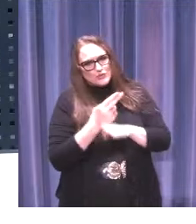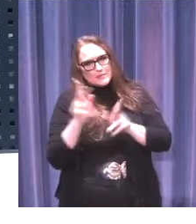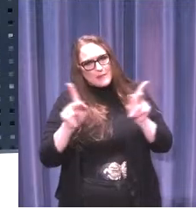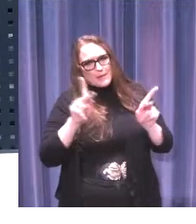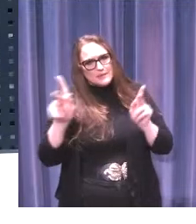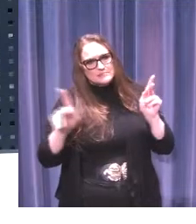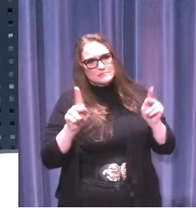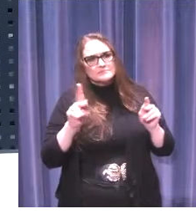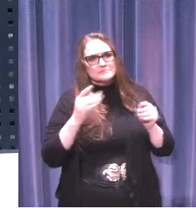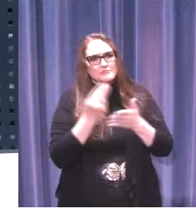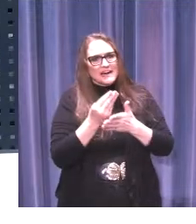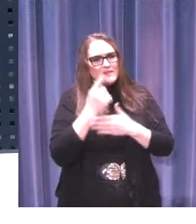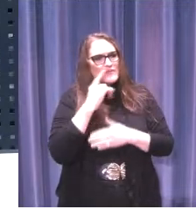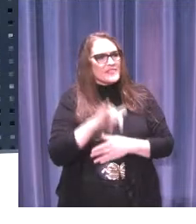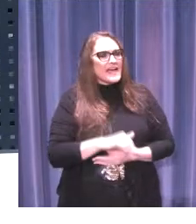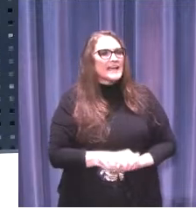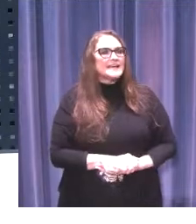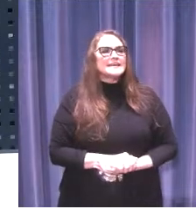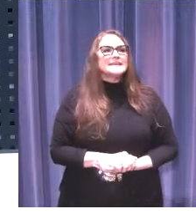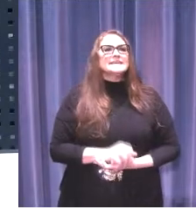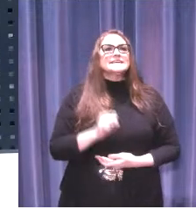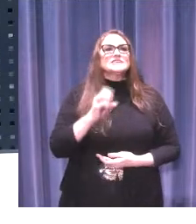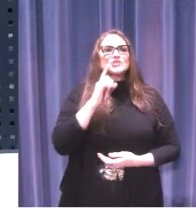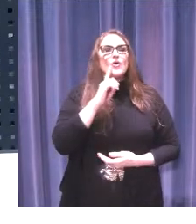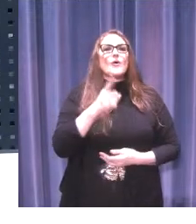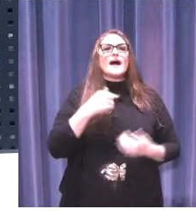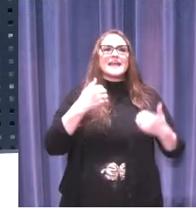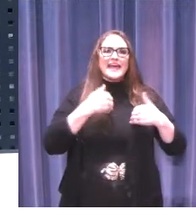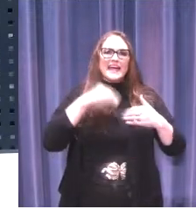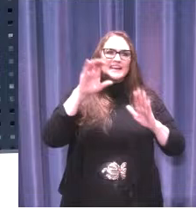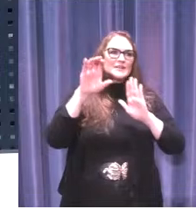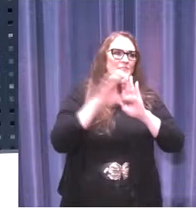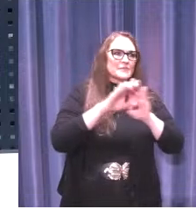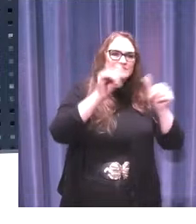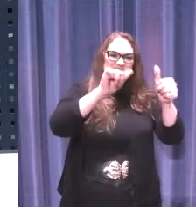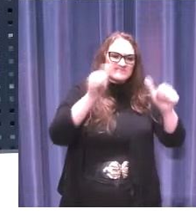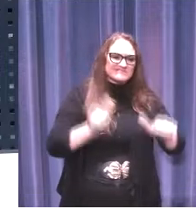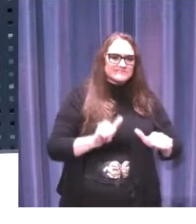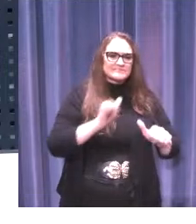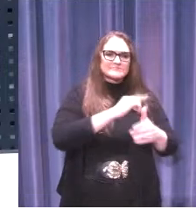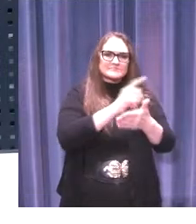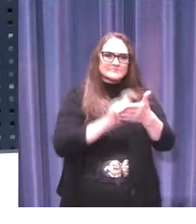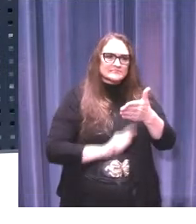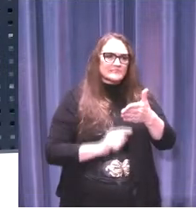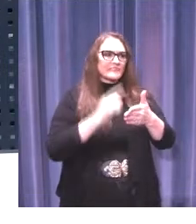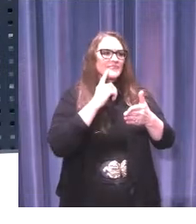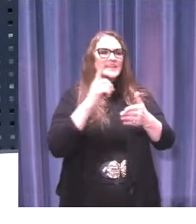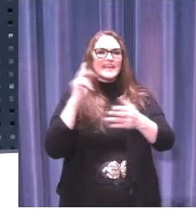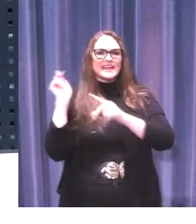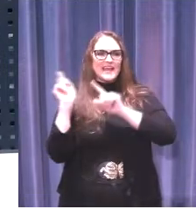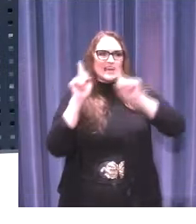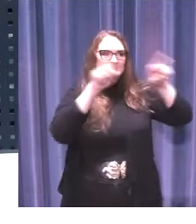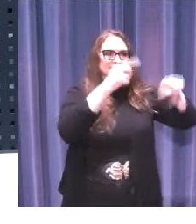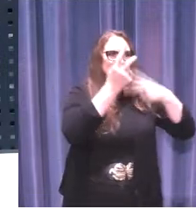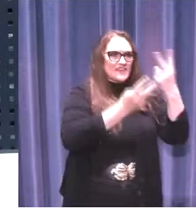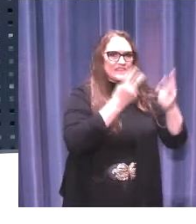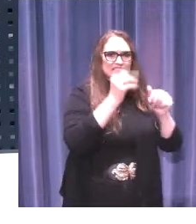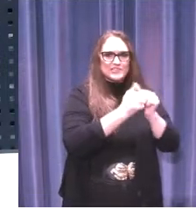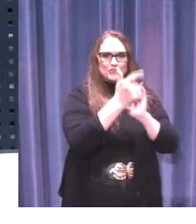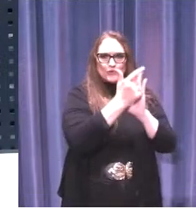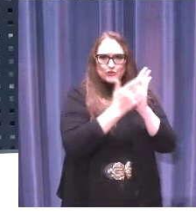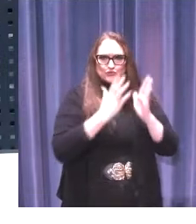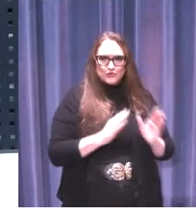money for that. So I had a rendering made, and I made a visit to an